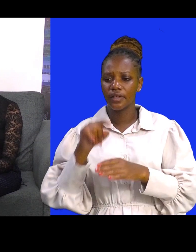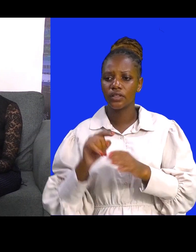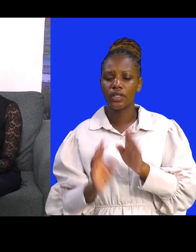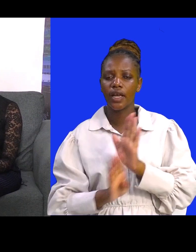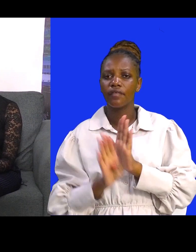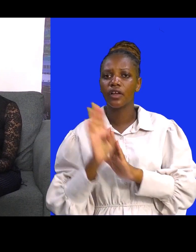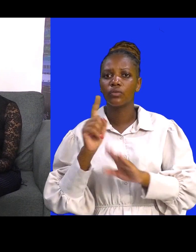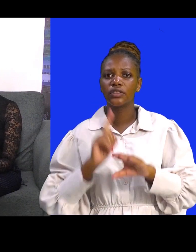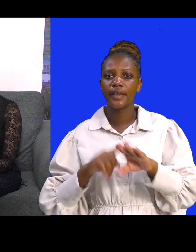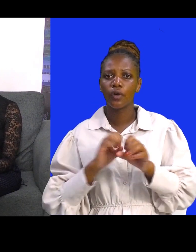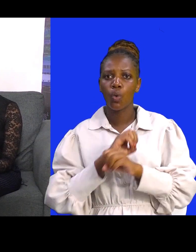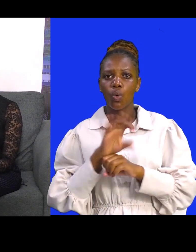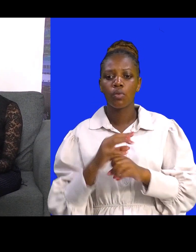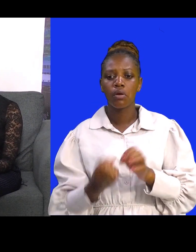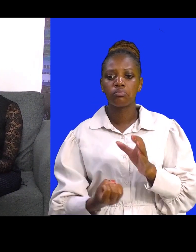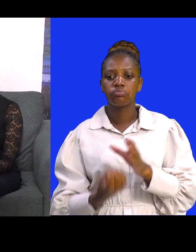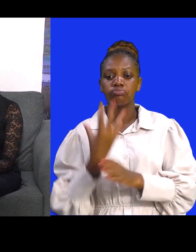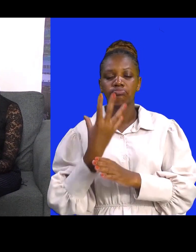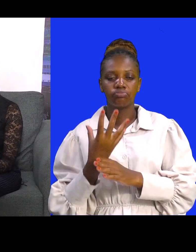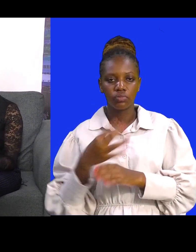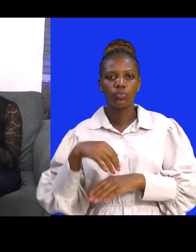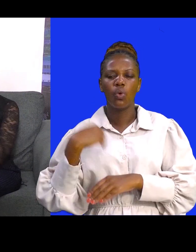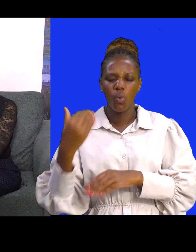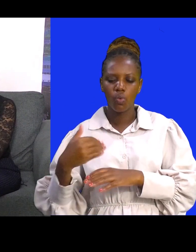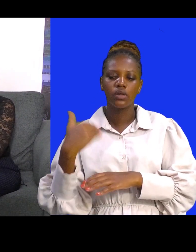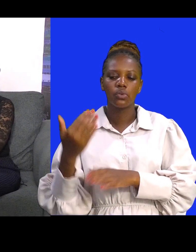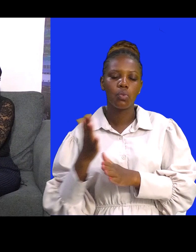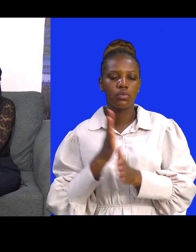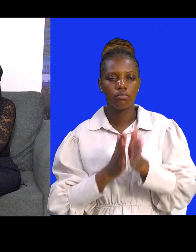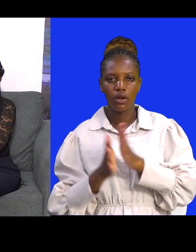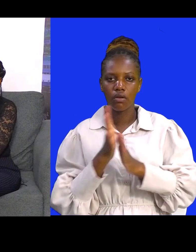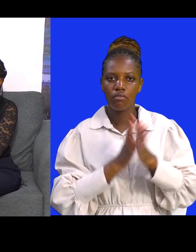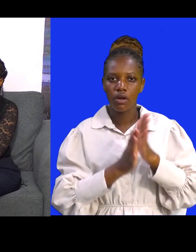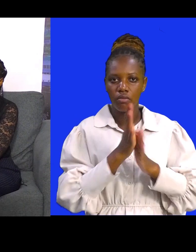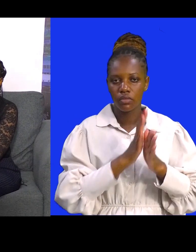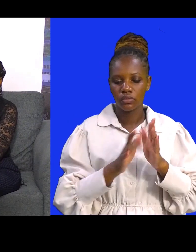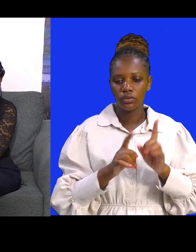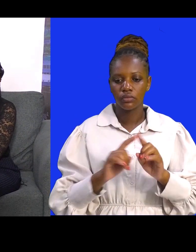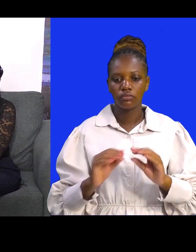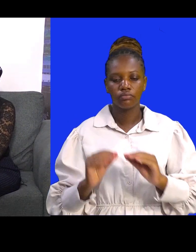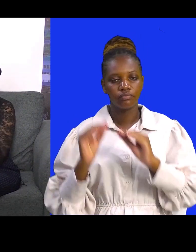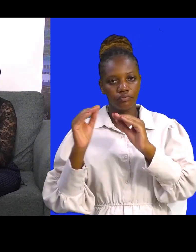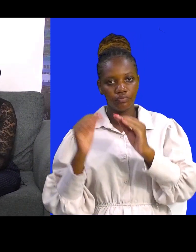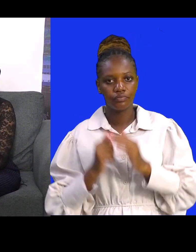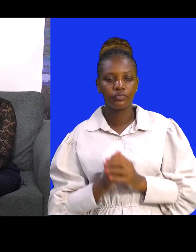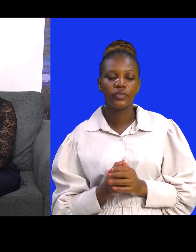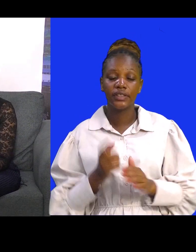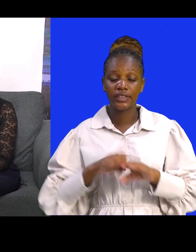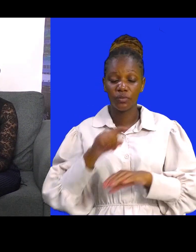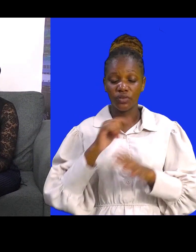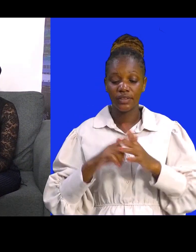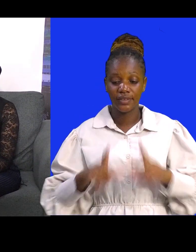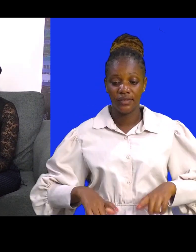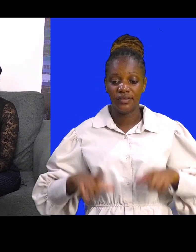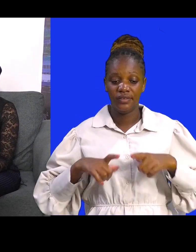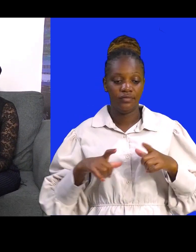is a post-COVID idea based on how behaviors changed, how we started living by